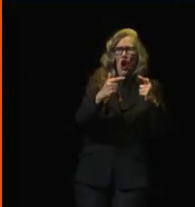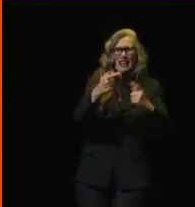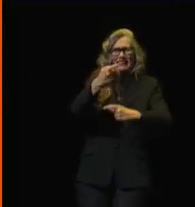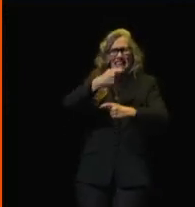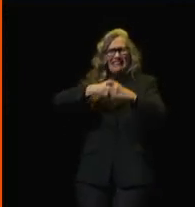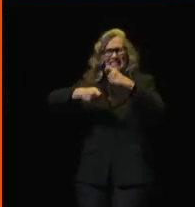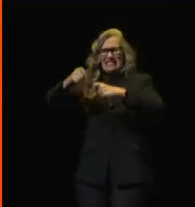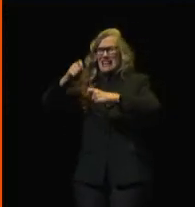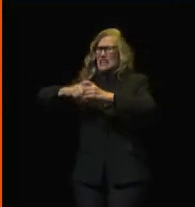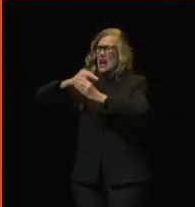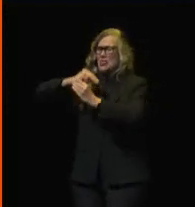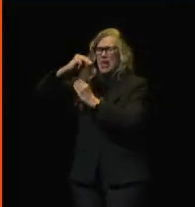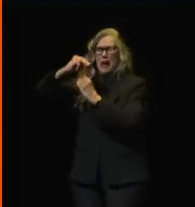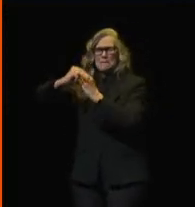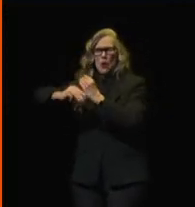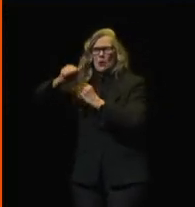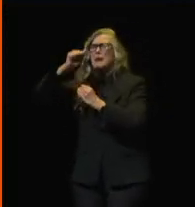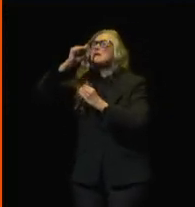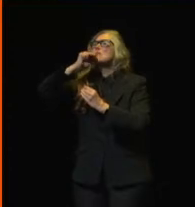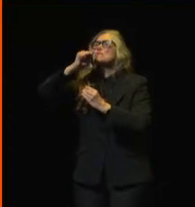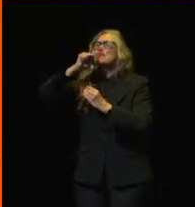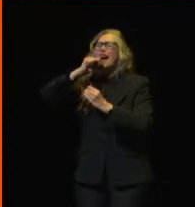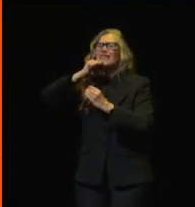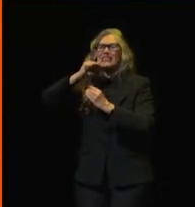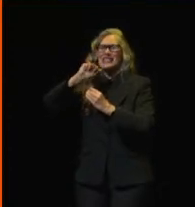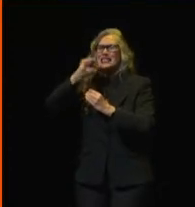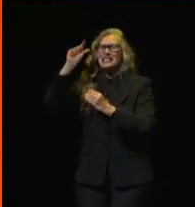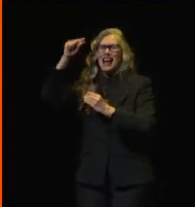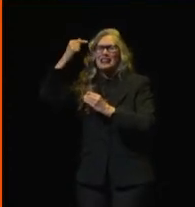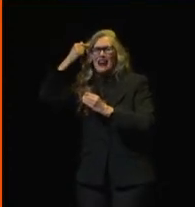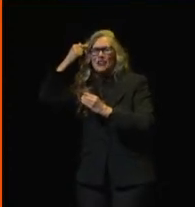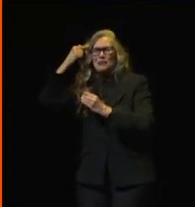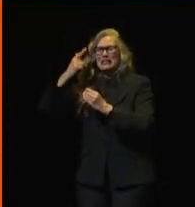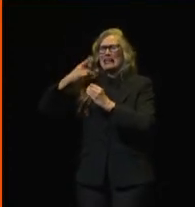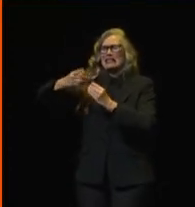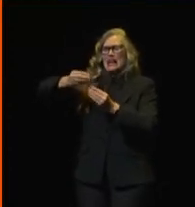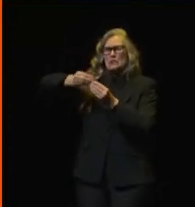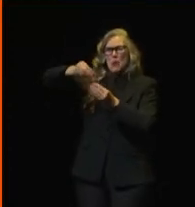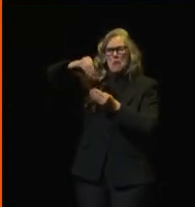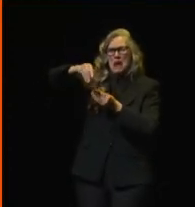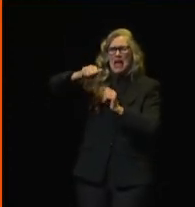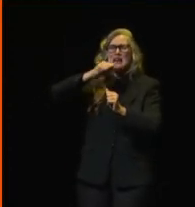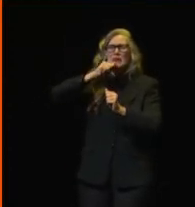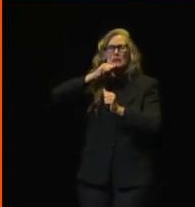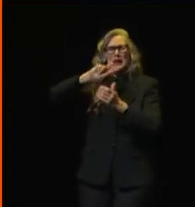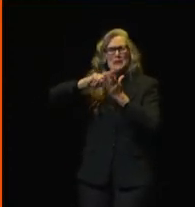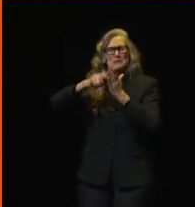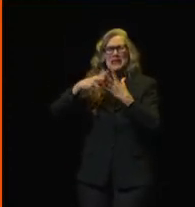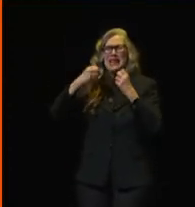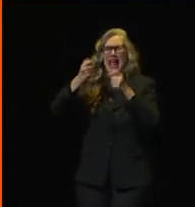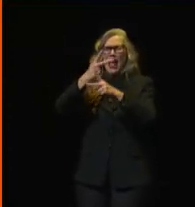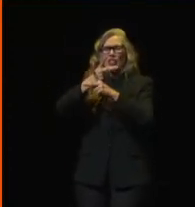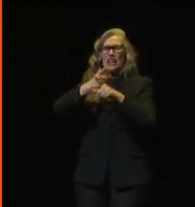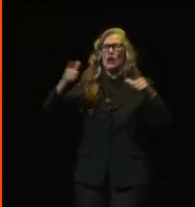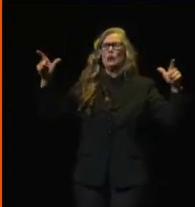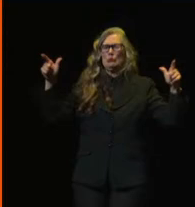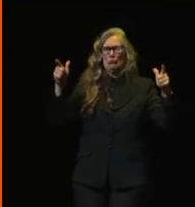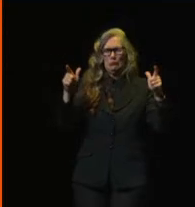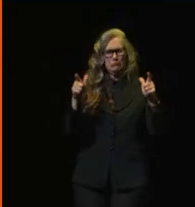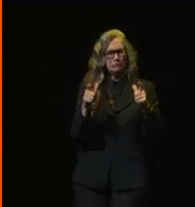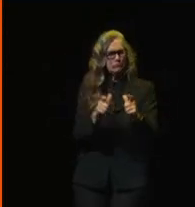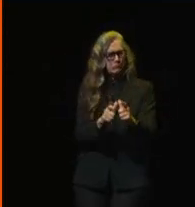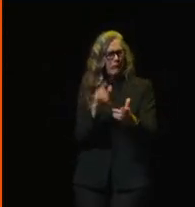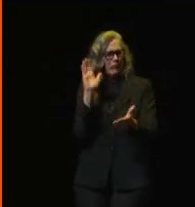this dangerous privatizing trend. This time, Ady had two asks. An easy one, work with Jamila to convene a dinner